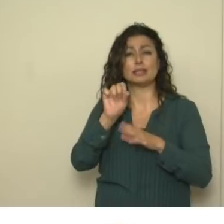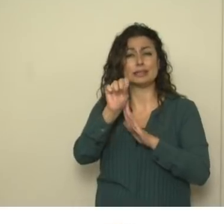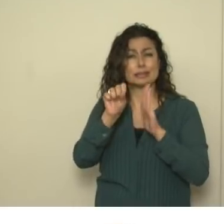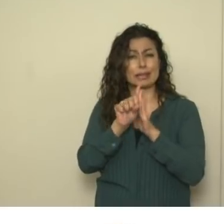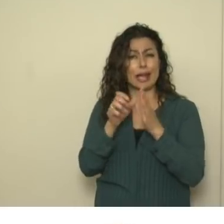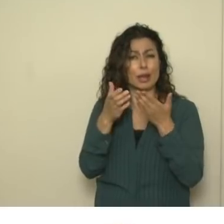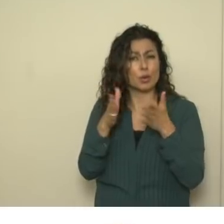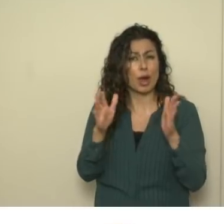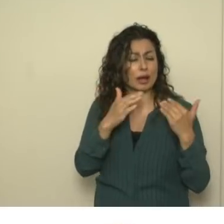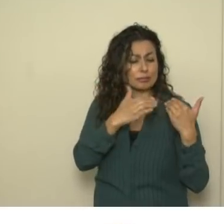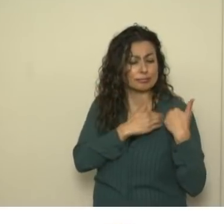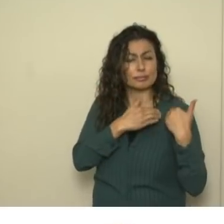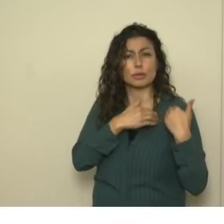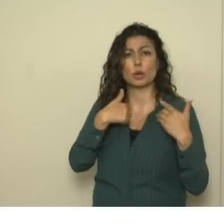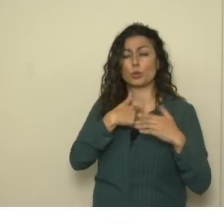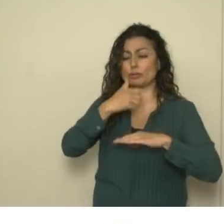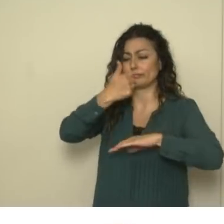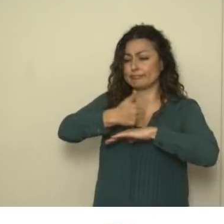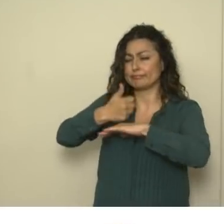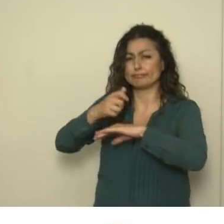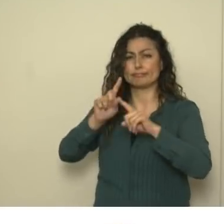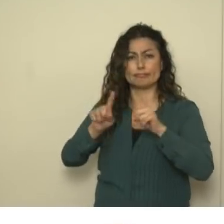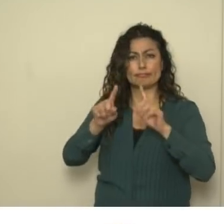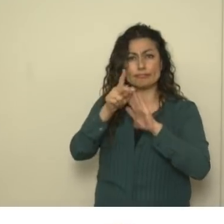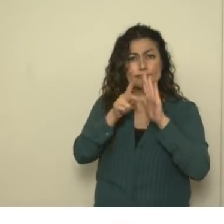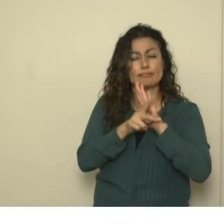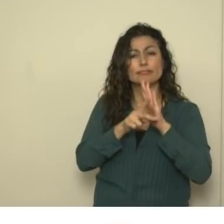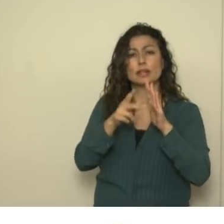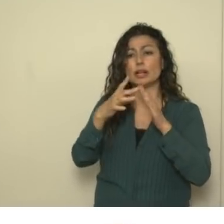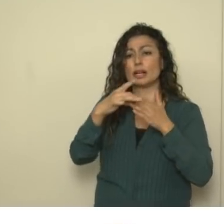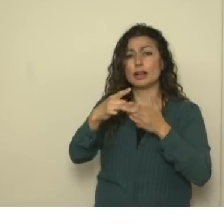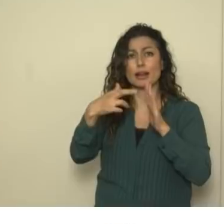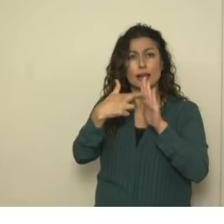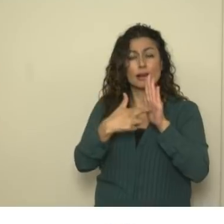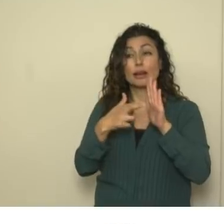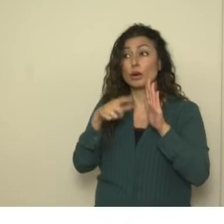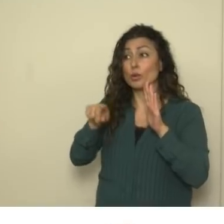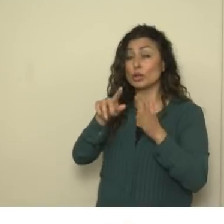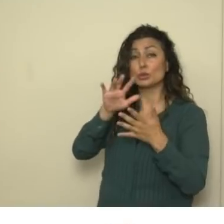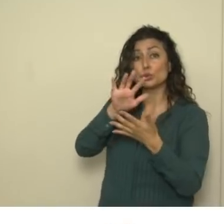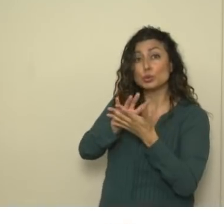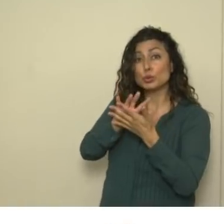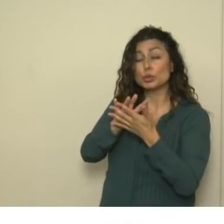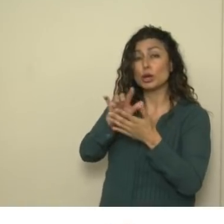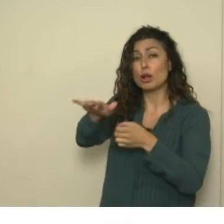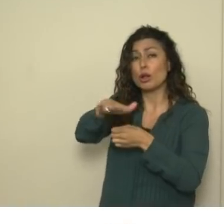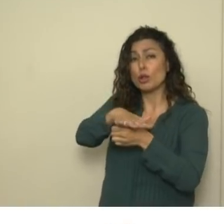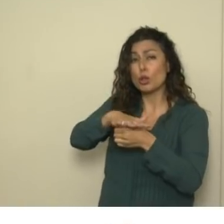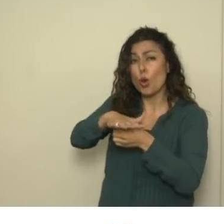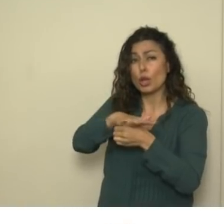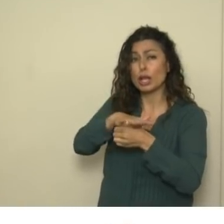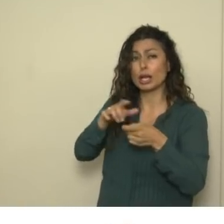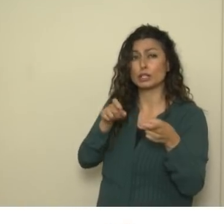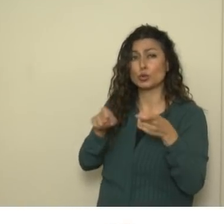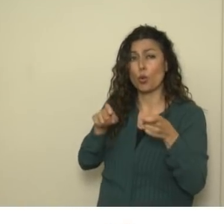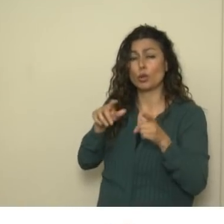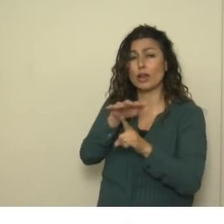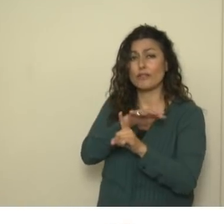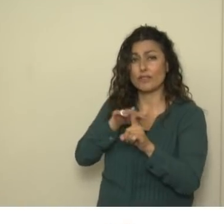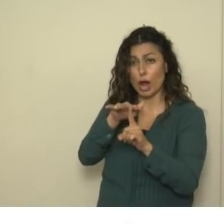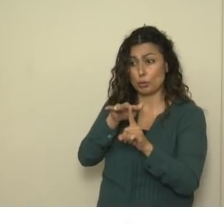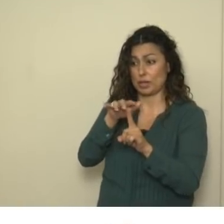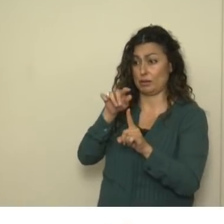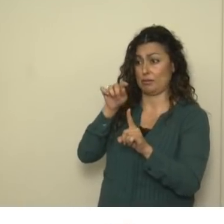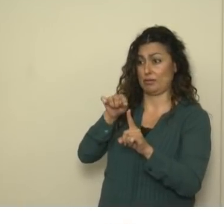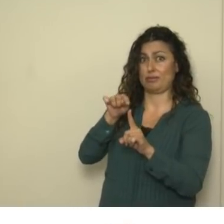set statewide policies and guidelines. But schools are a locally controlled environment. We think that's a